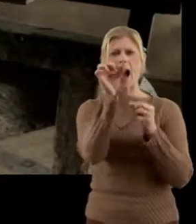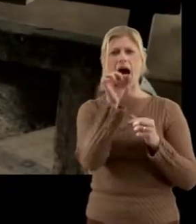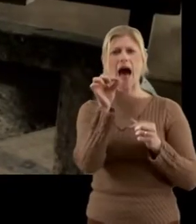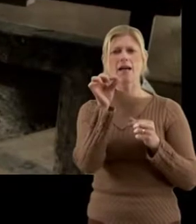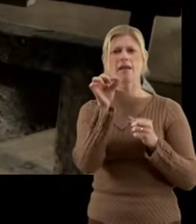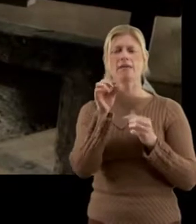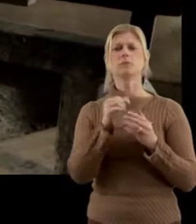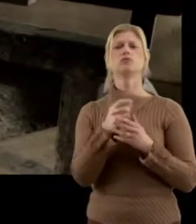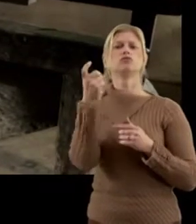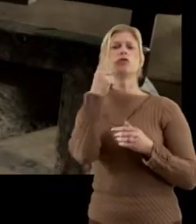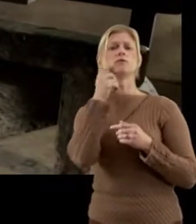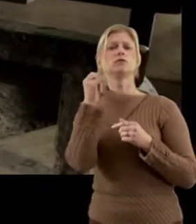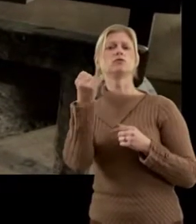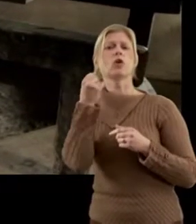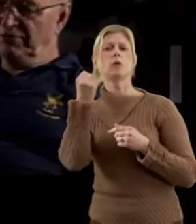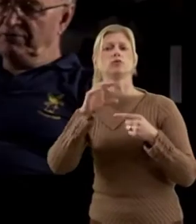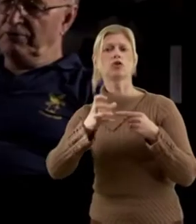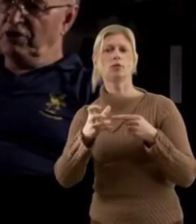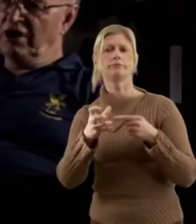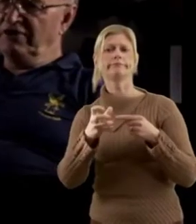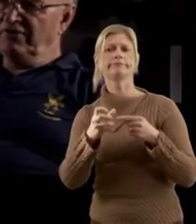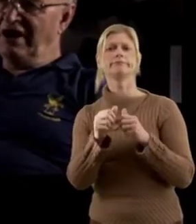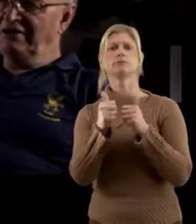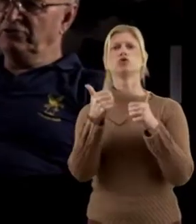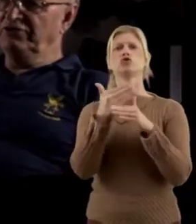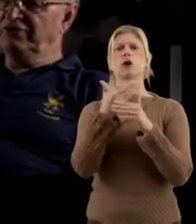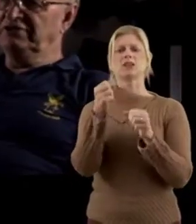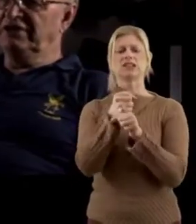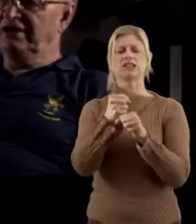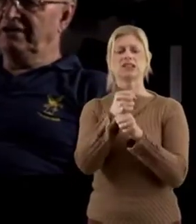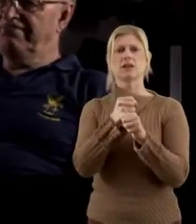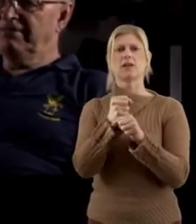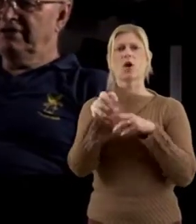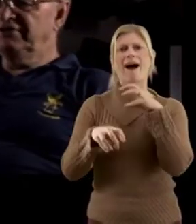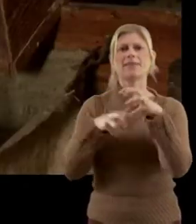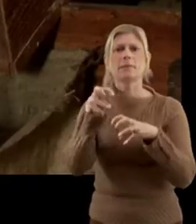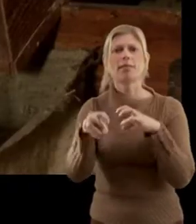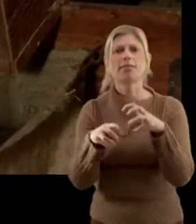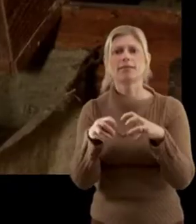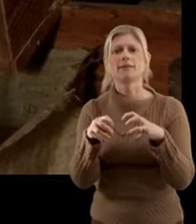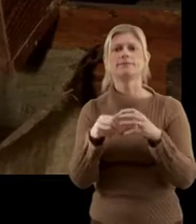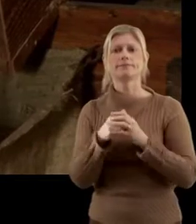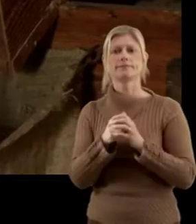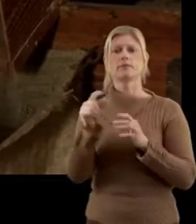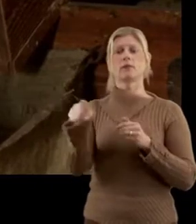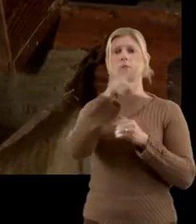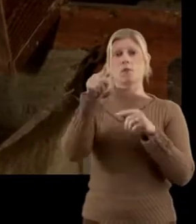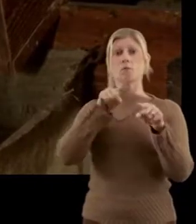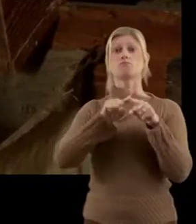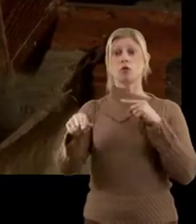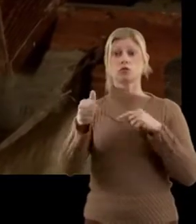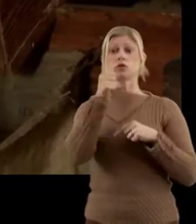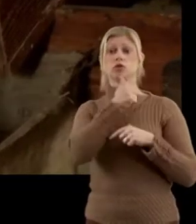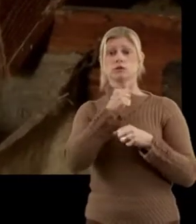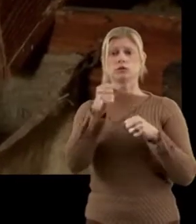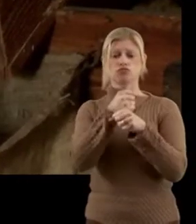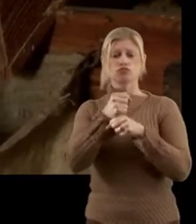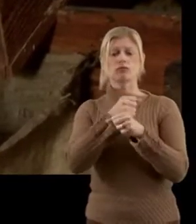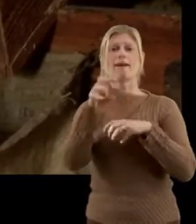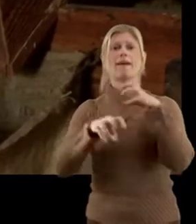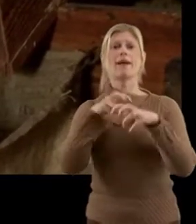Derbyshire stones certainly did a good job of grinding for animals and things like that. This mill was chiefly used for grinding for animal